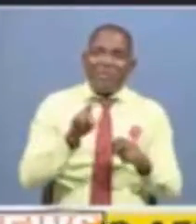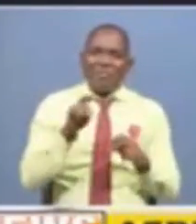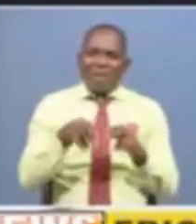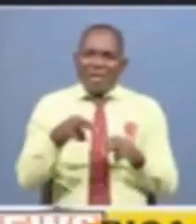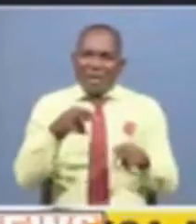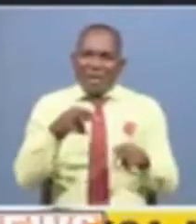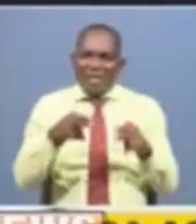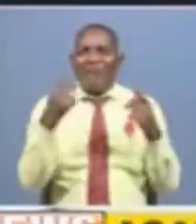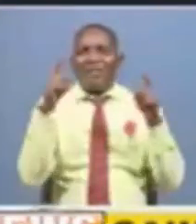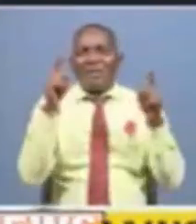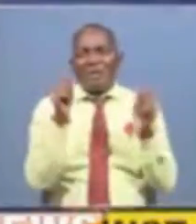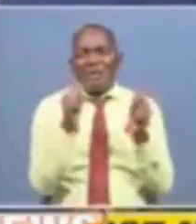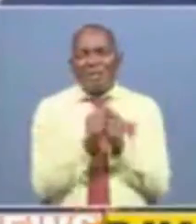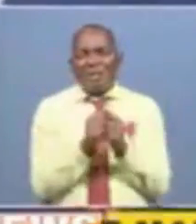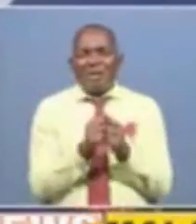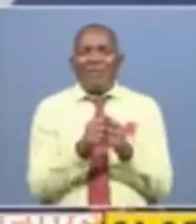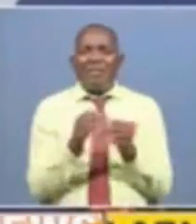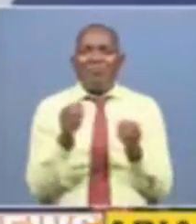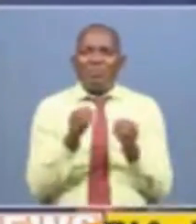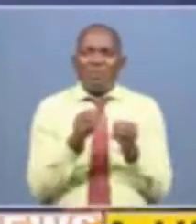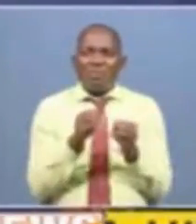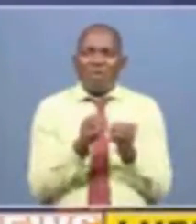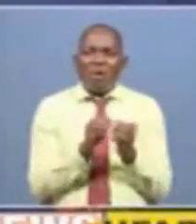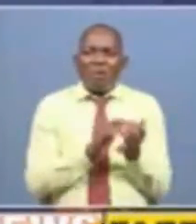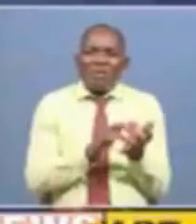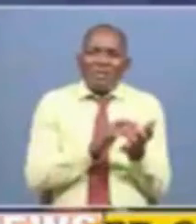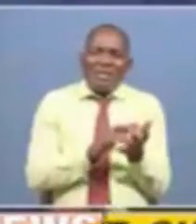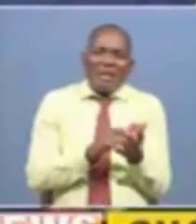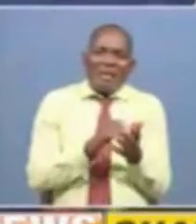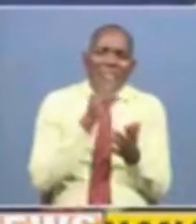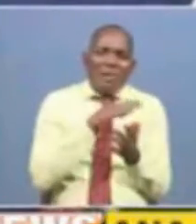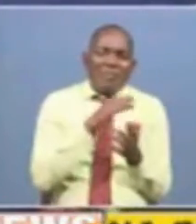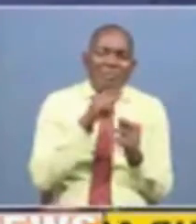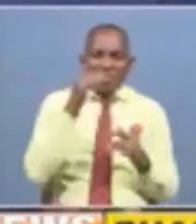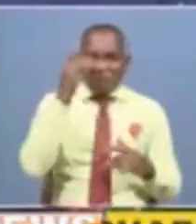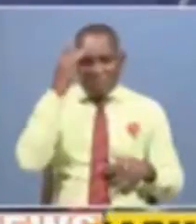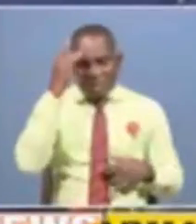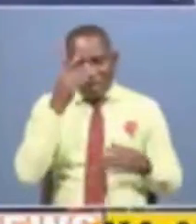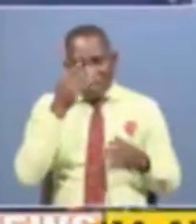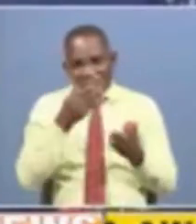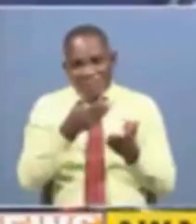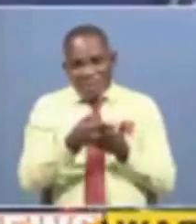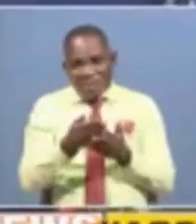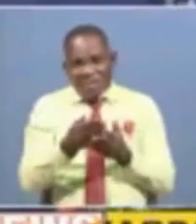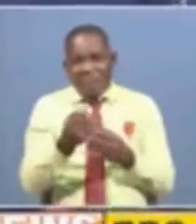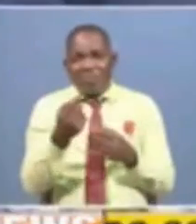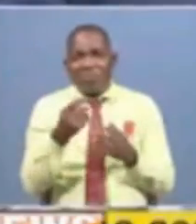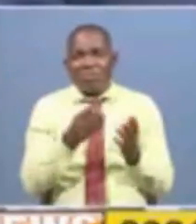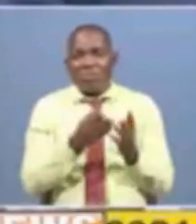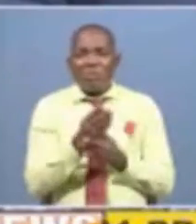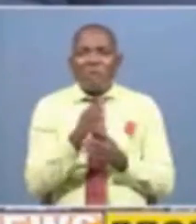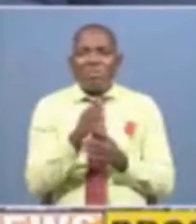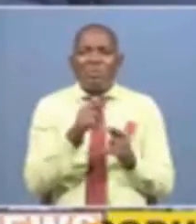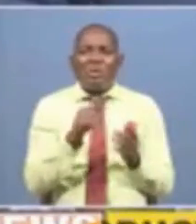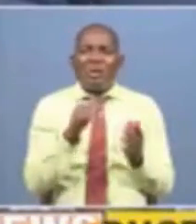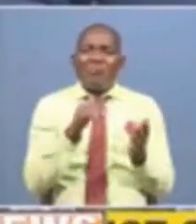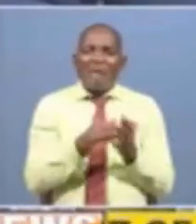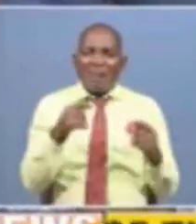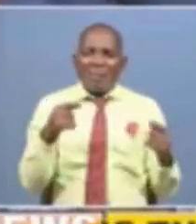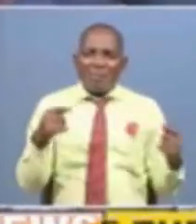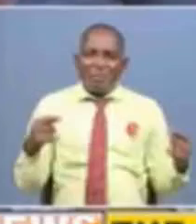incidence of multi-drug resistance among patients as a result of prescription of antibiotics